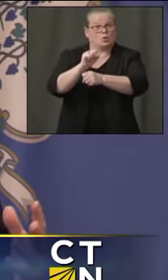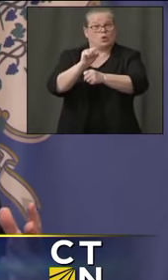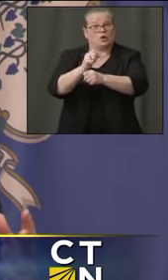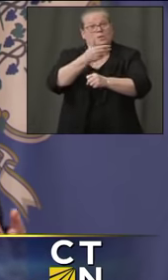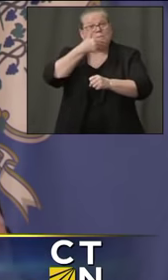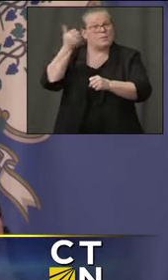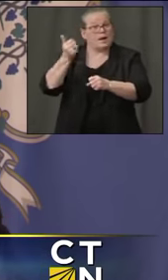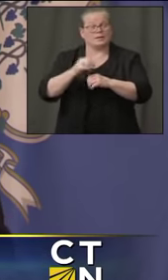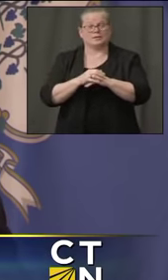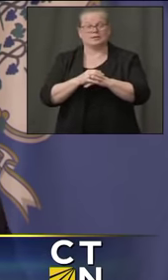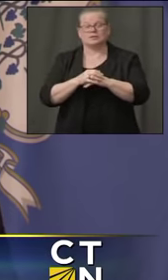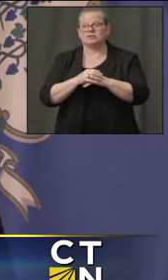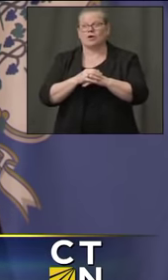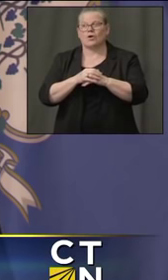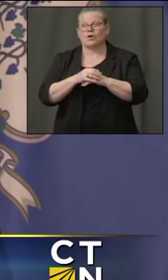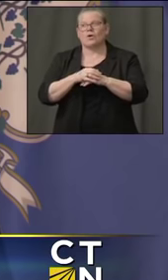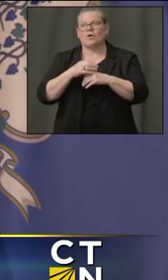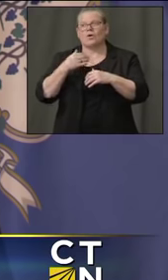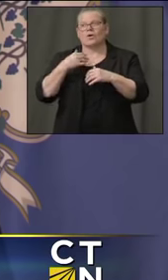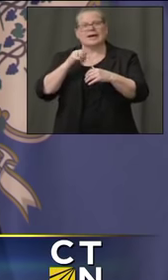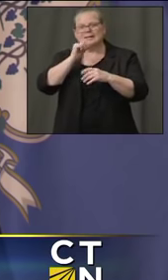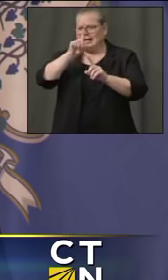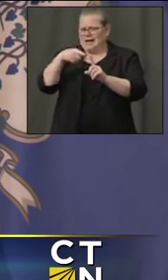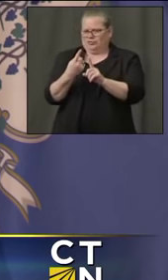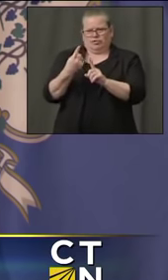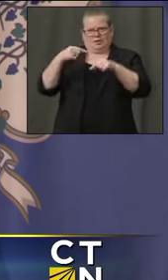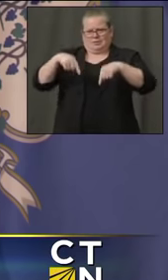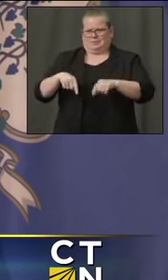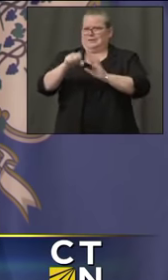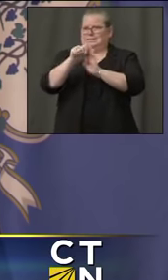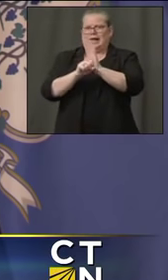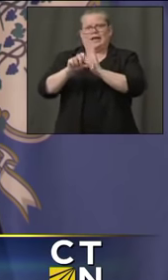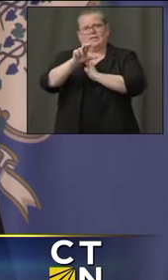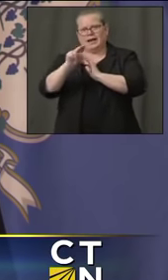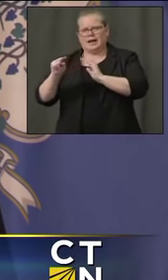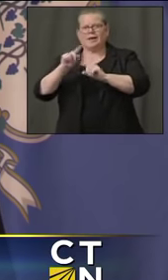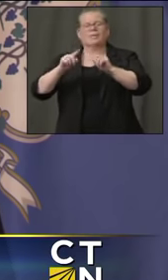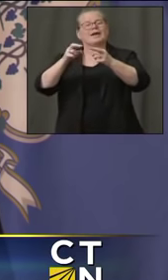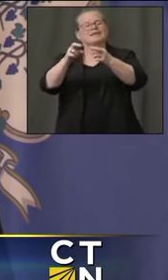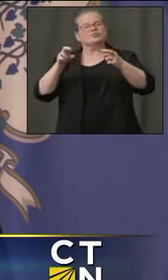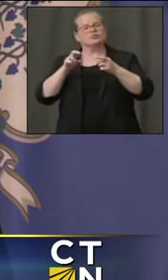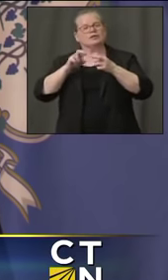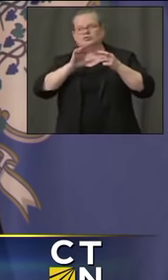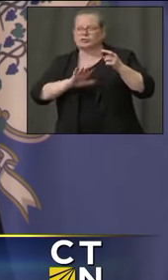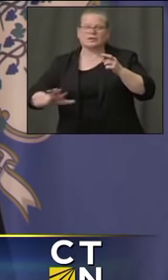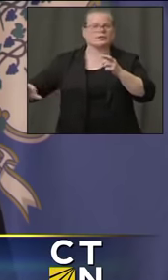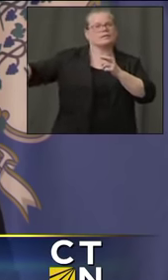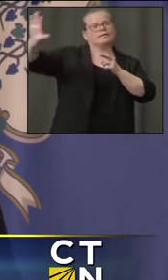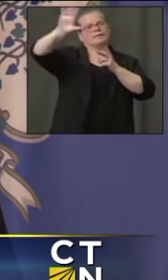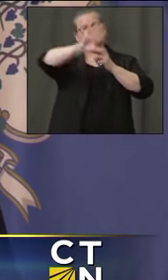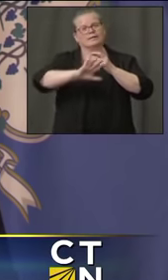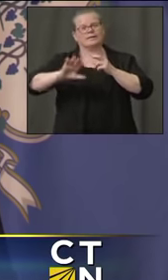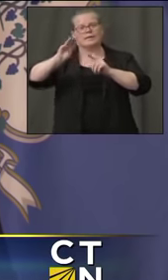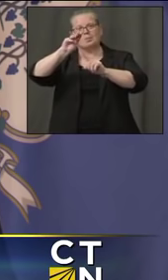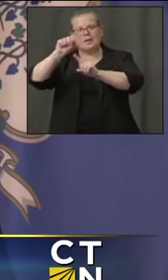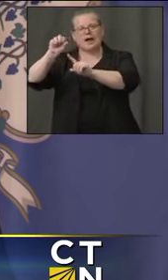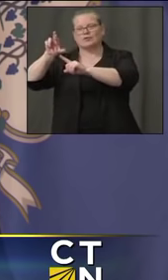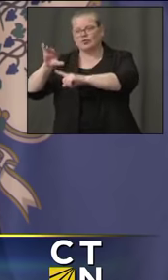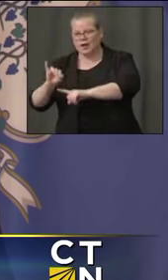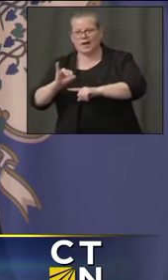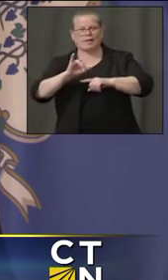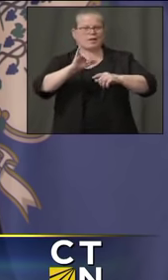on a regional basis to make sure we get this done right. And we've talked to the legislative leaders